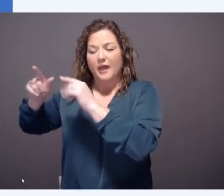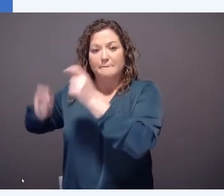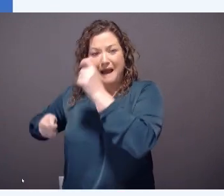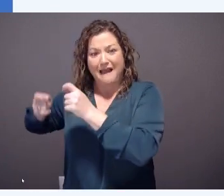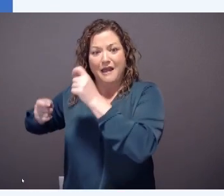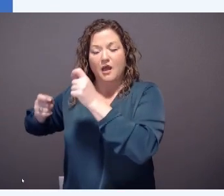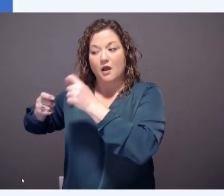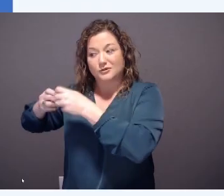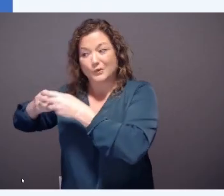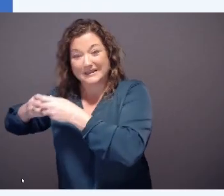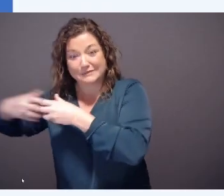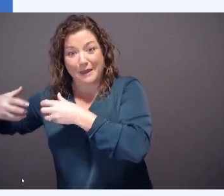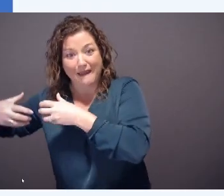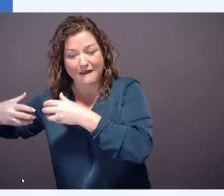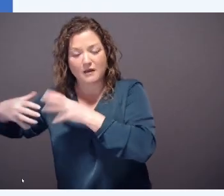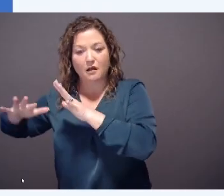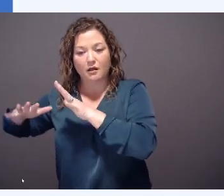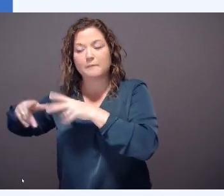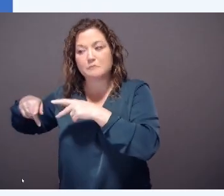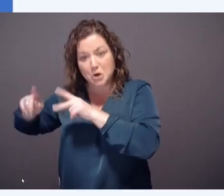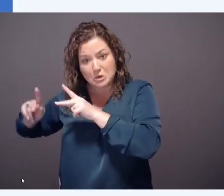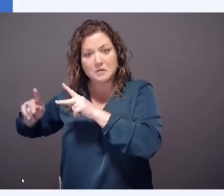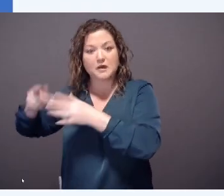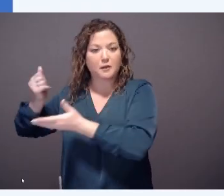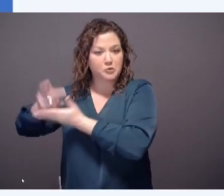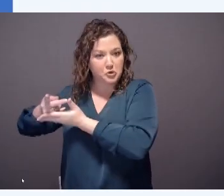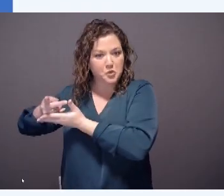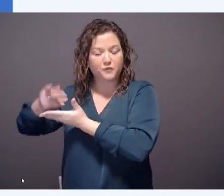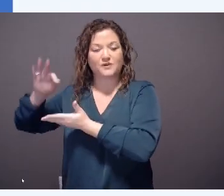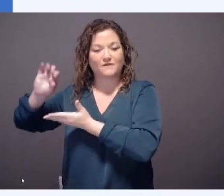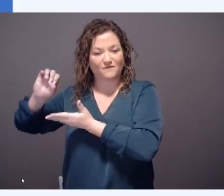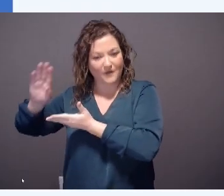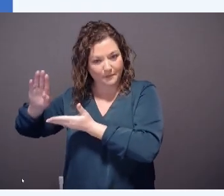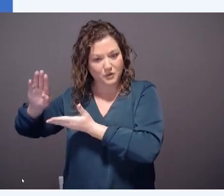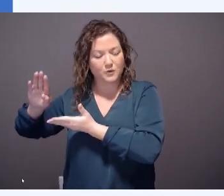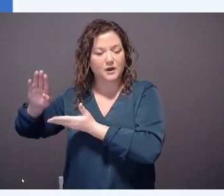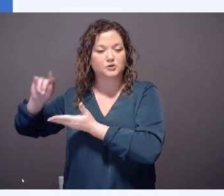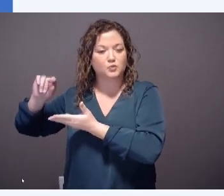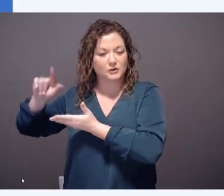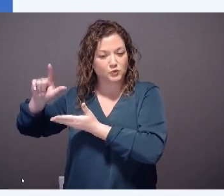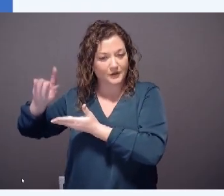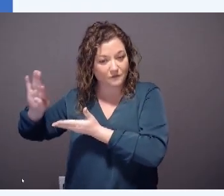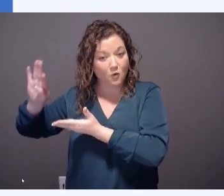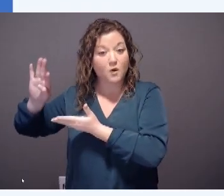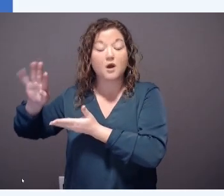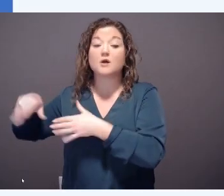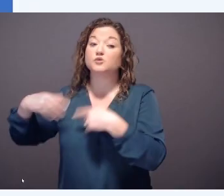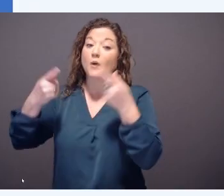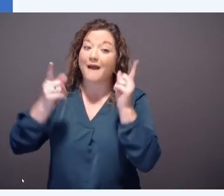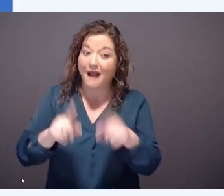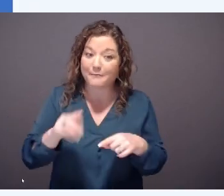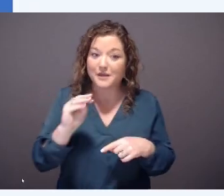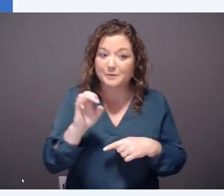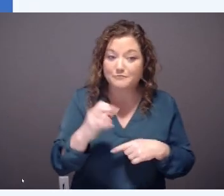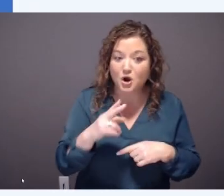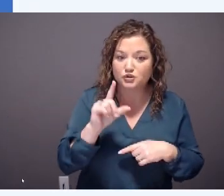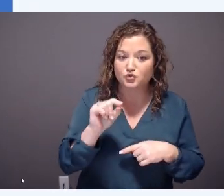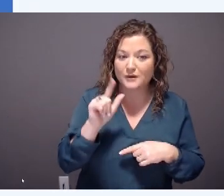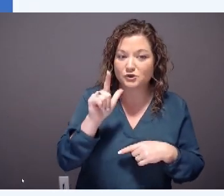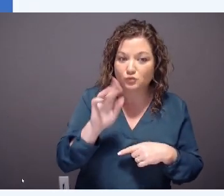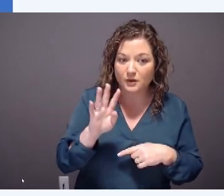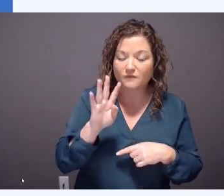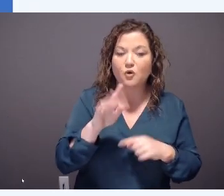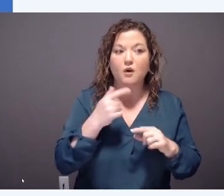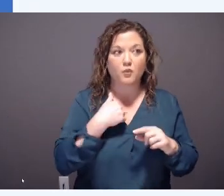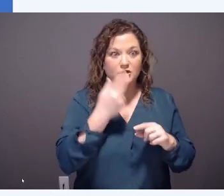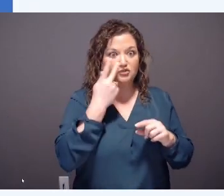their facility. That permit was approved in February of 2024. So March of 2024, we saw a pretty significant